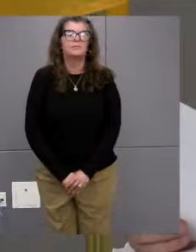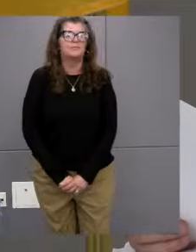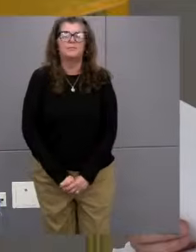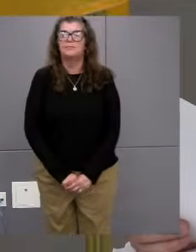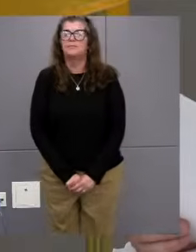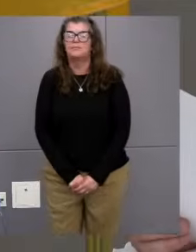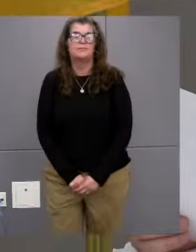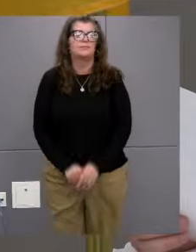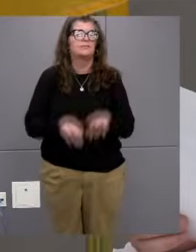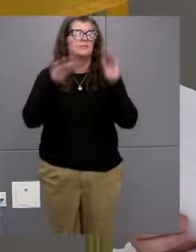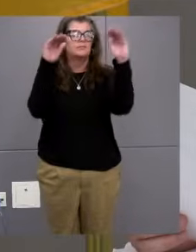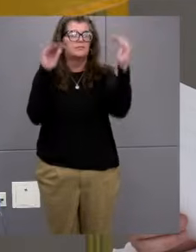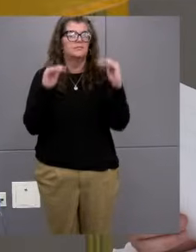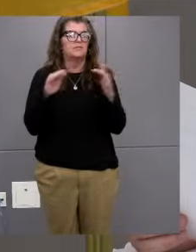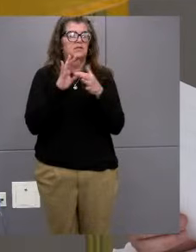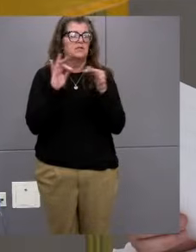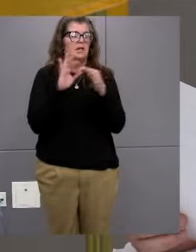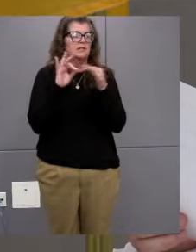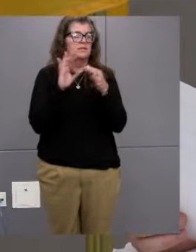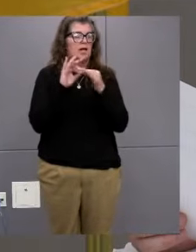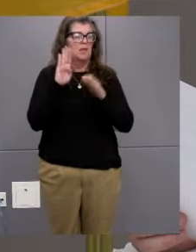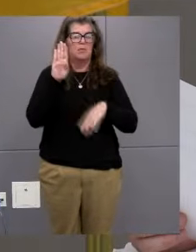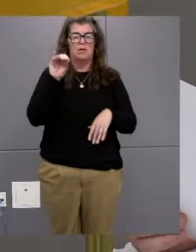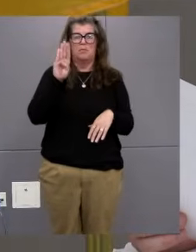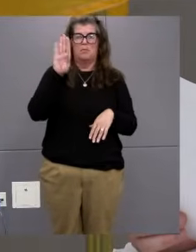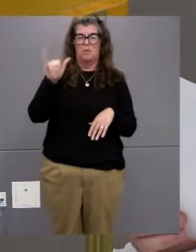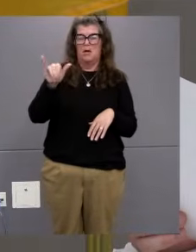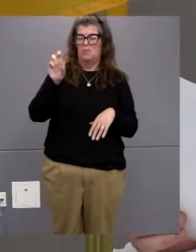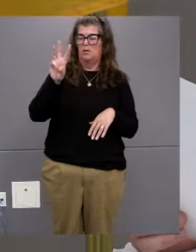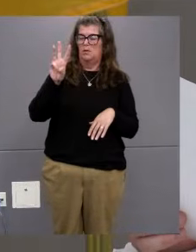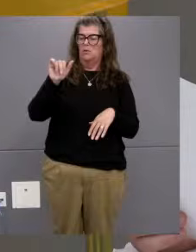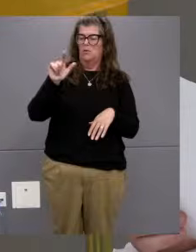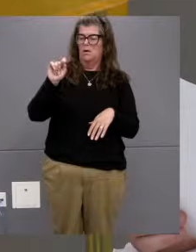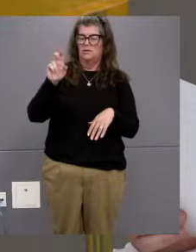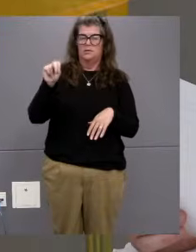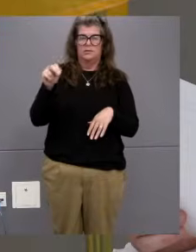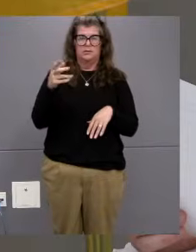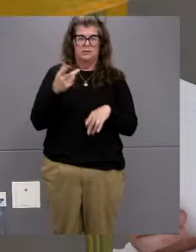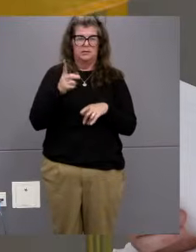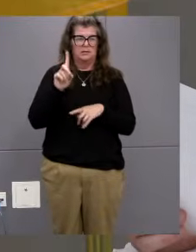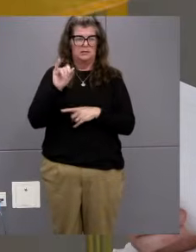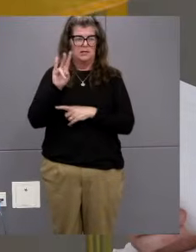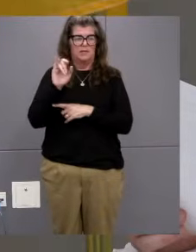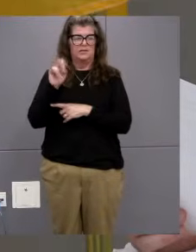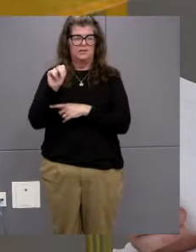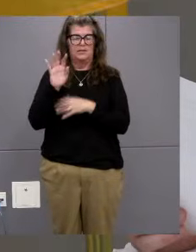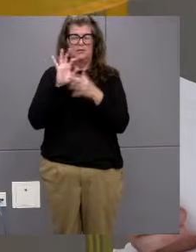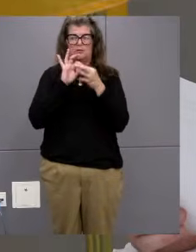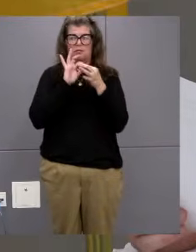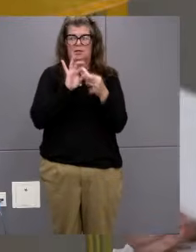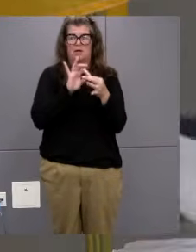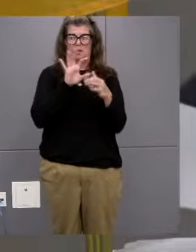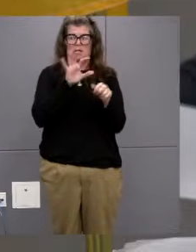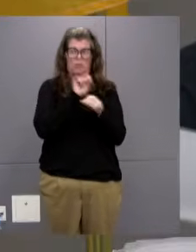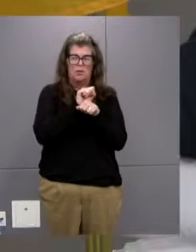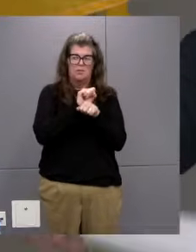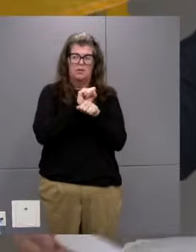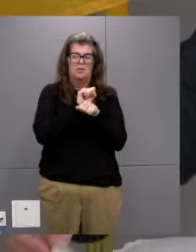The next comment has been submitted by Bobby Walton of Davison on the topic of bylaws, selecting appointments, and